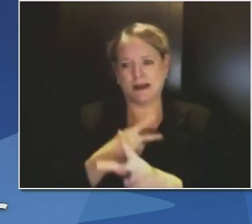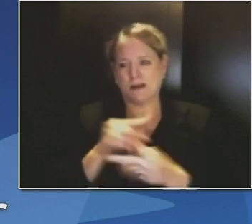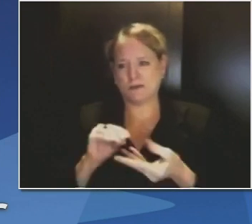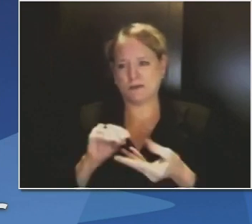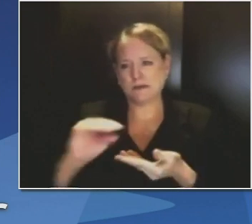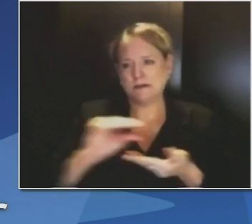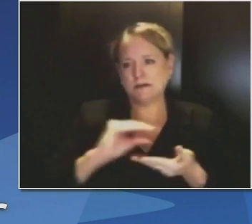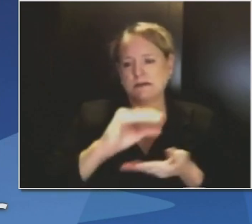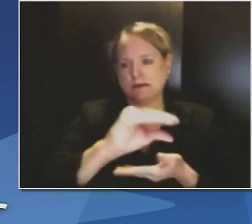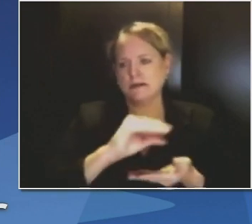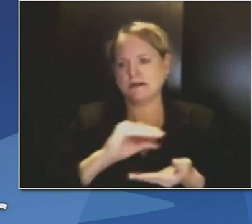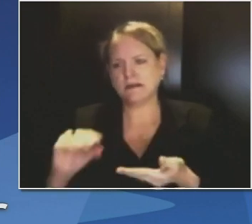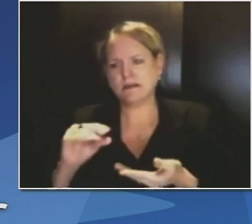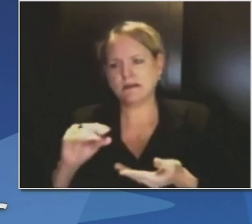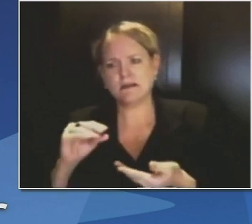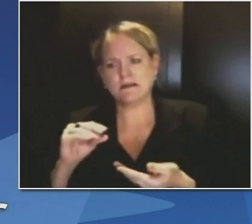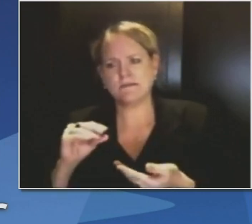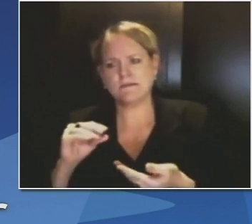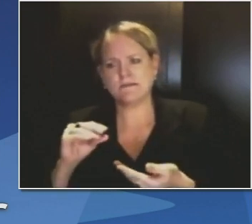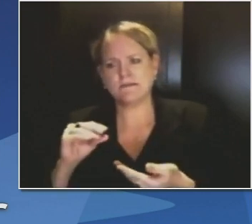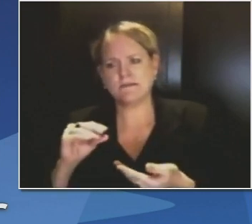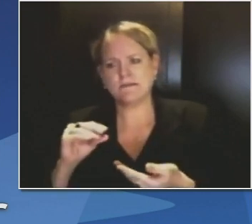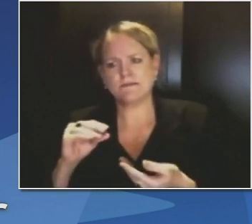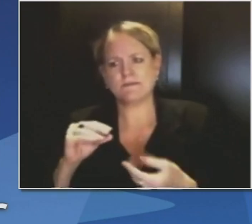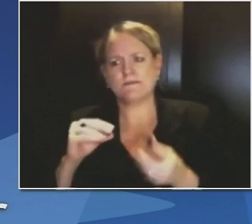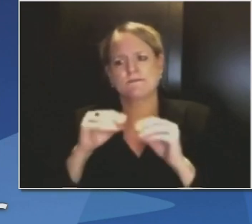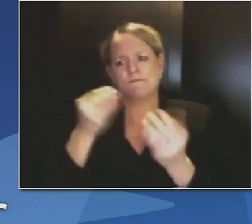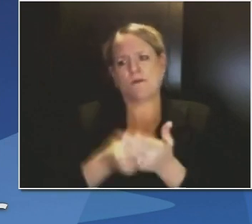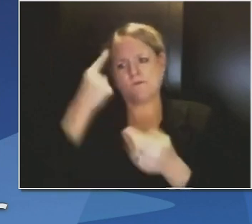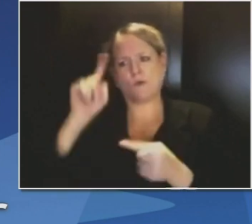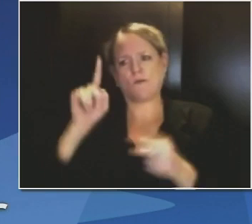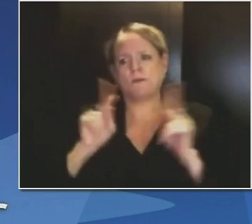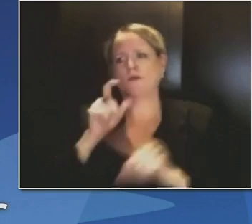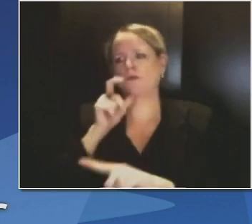are applying for food share benefits,